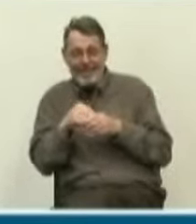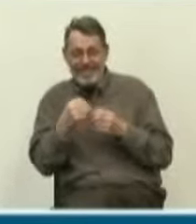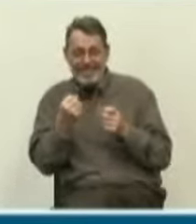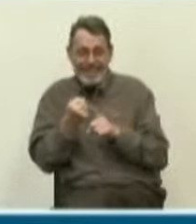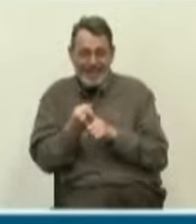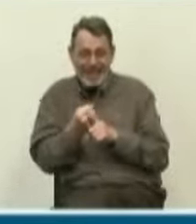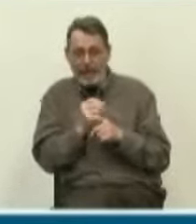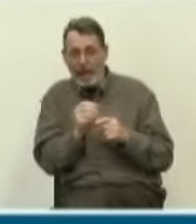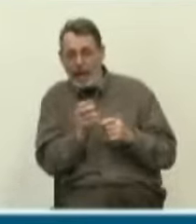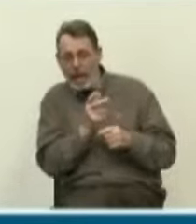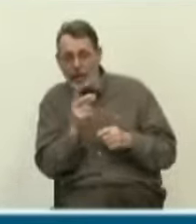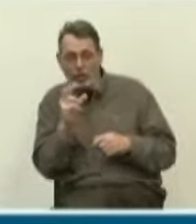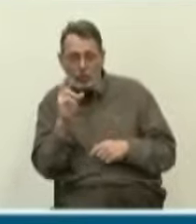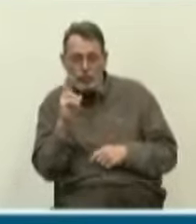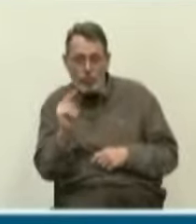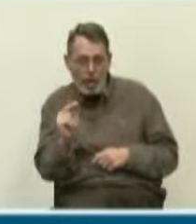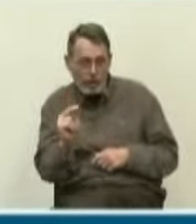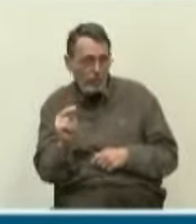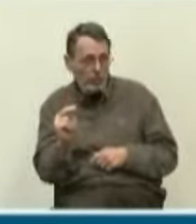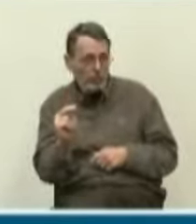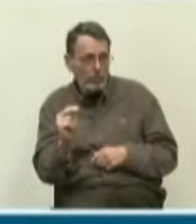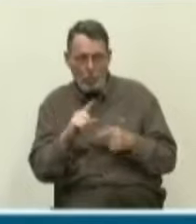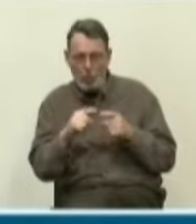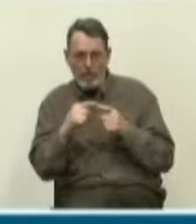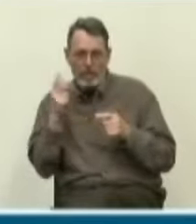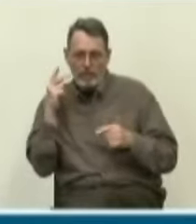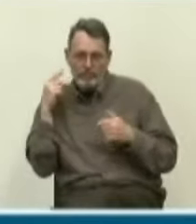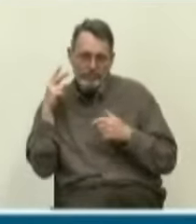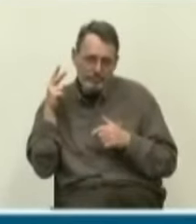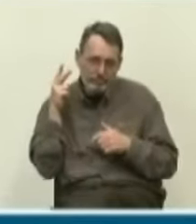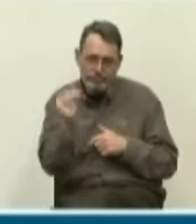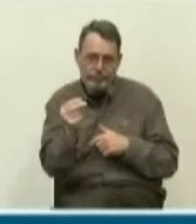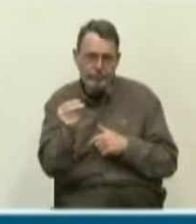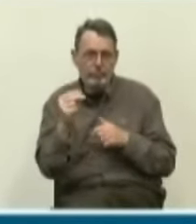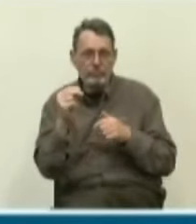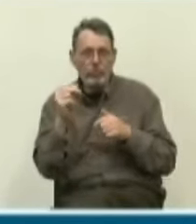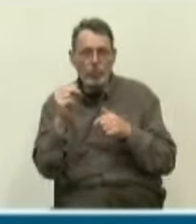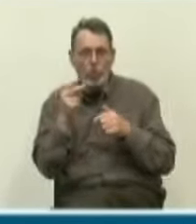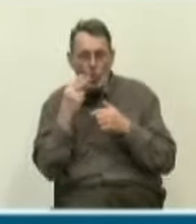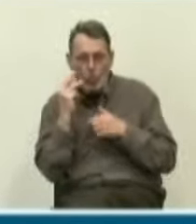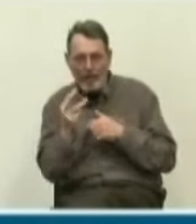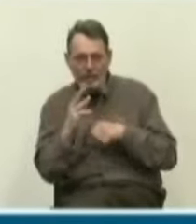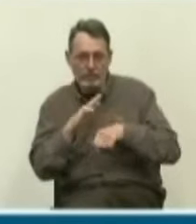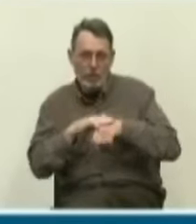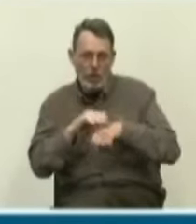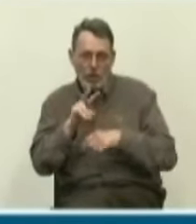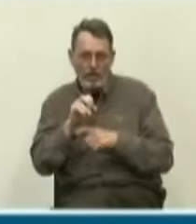suspect vehicle fled west on Varney Place.